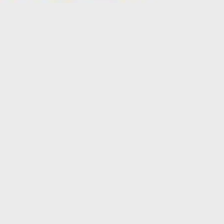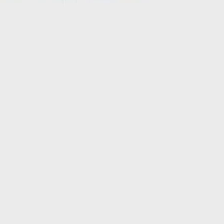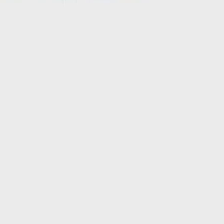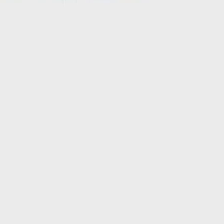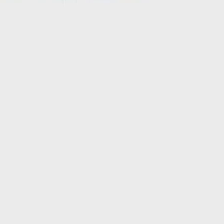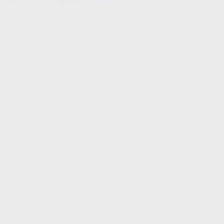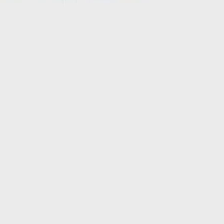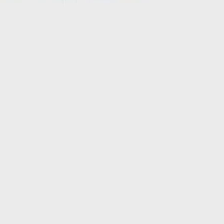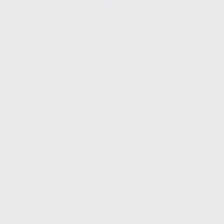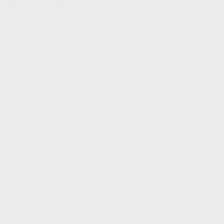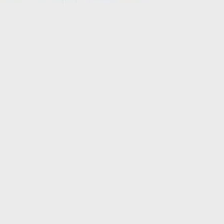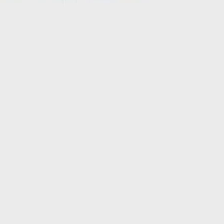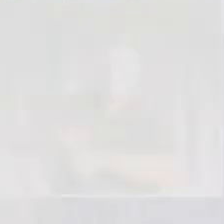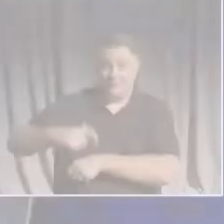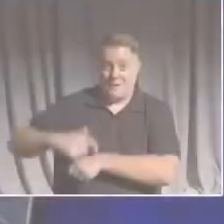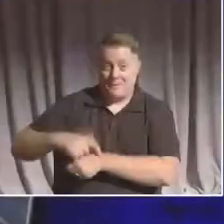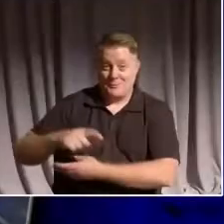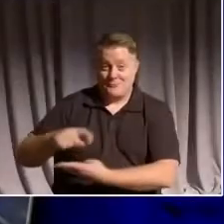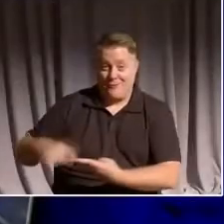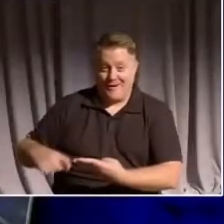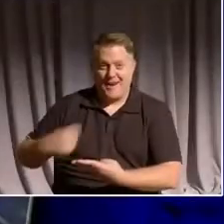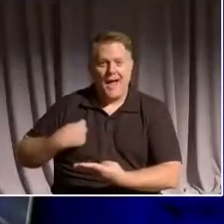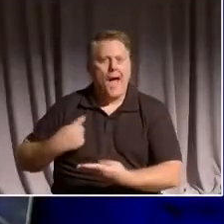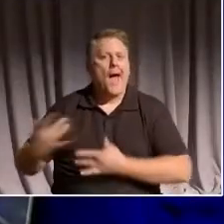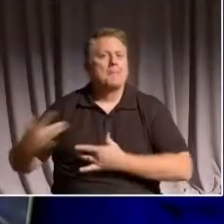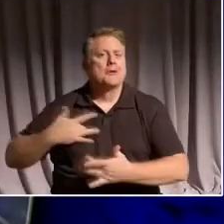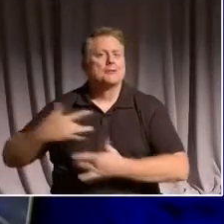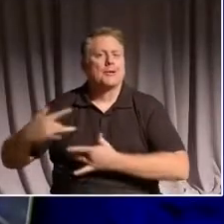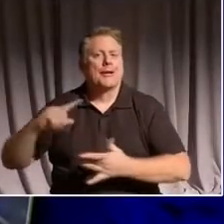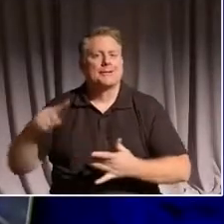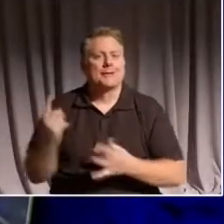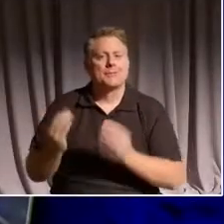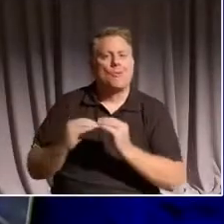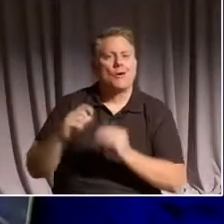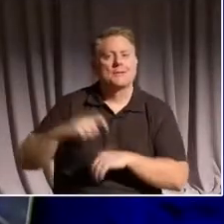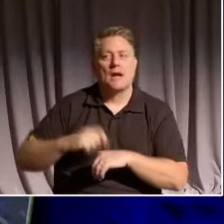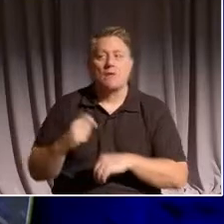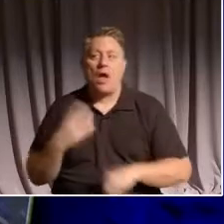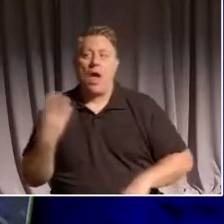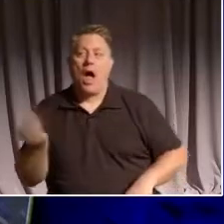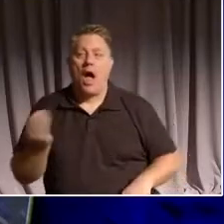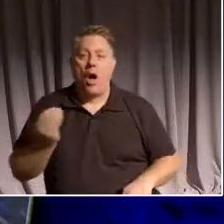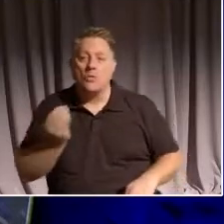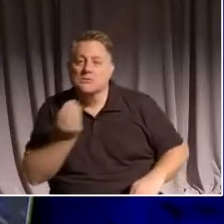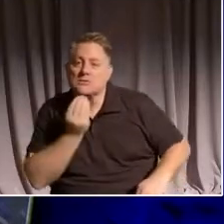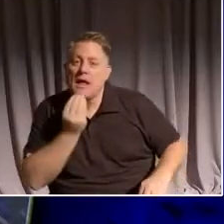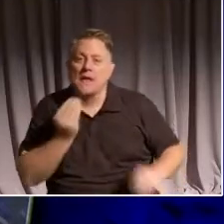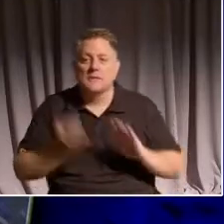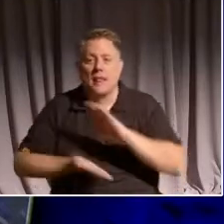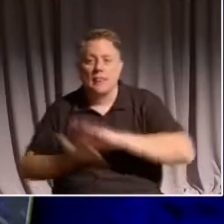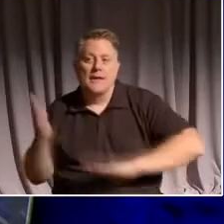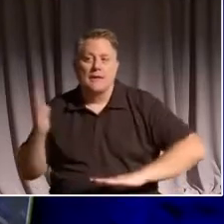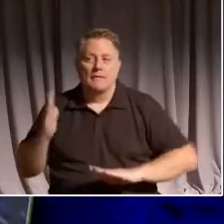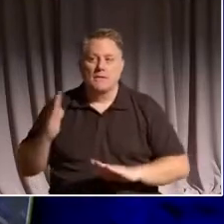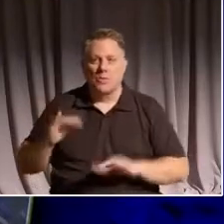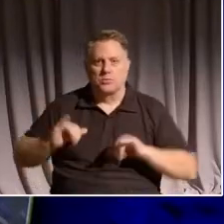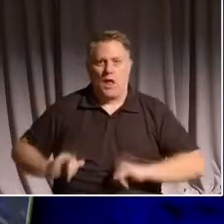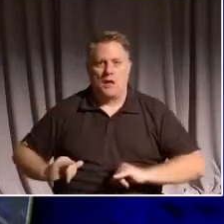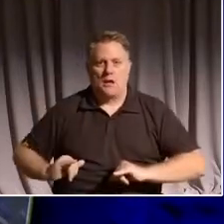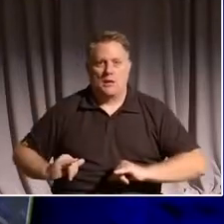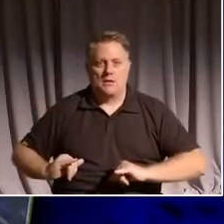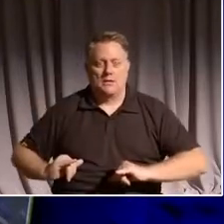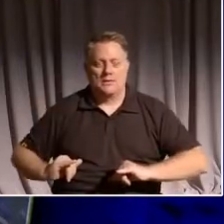Okay, I think we've had enough time to write. I worry that it's just more time for people to go out and get snacks and leave the room.